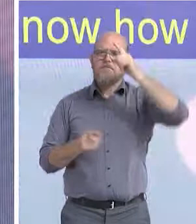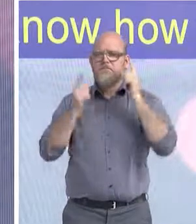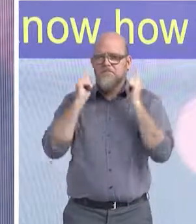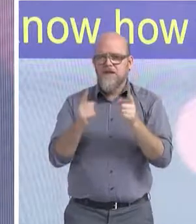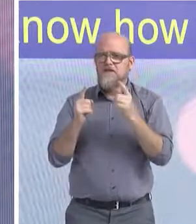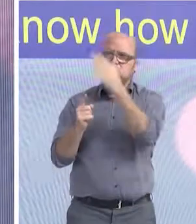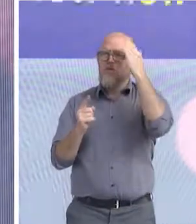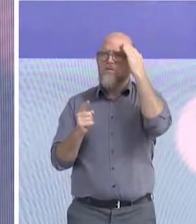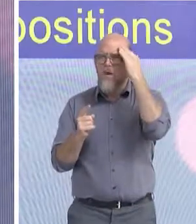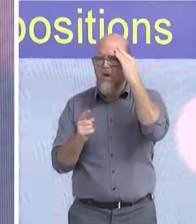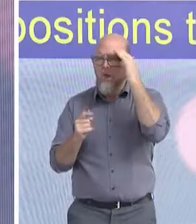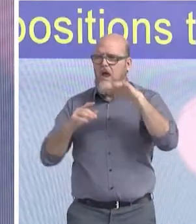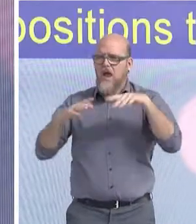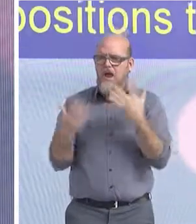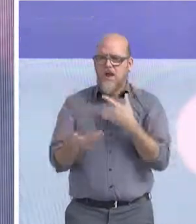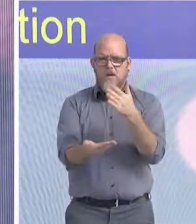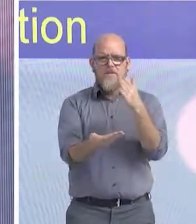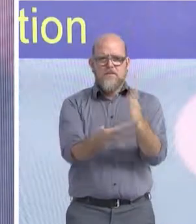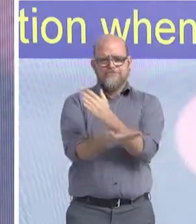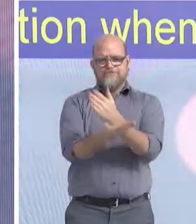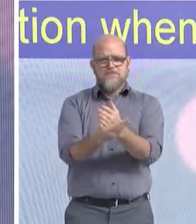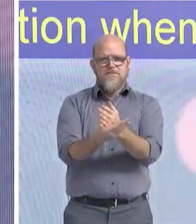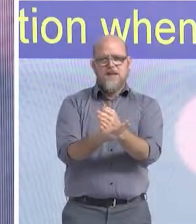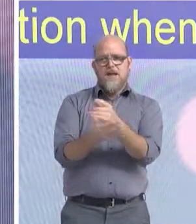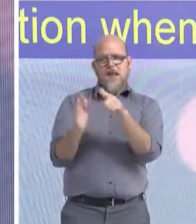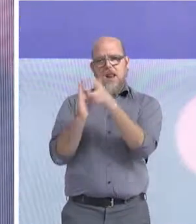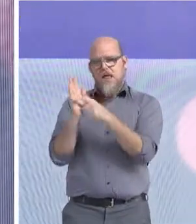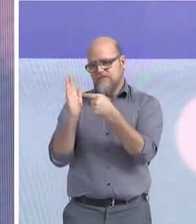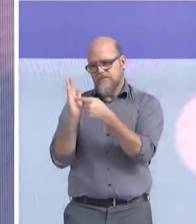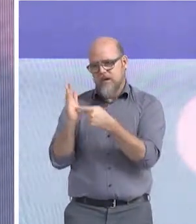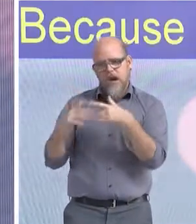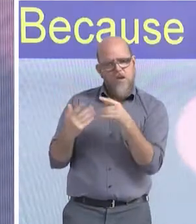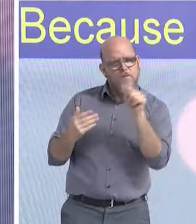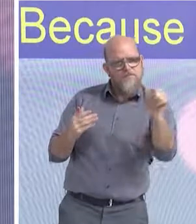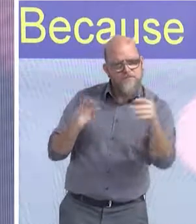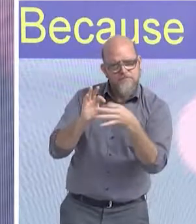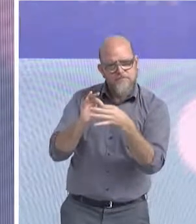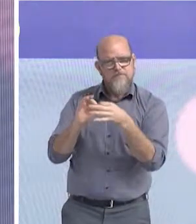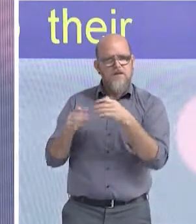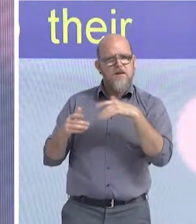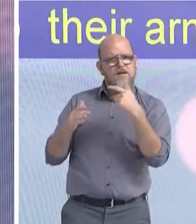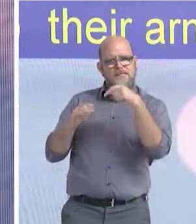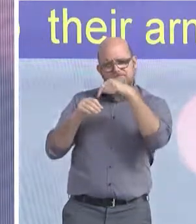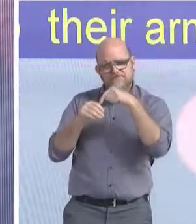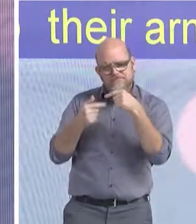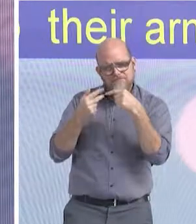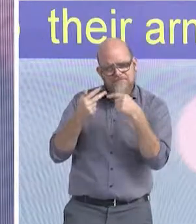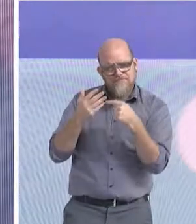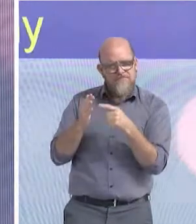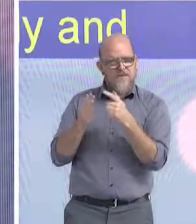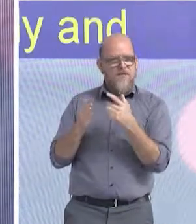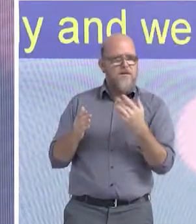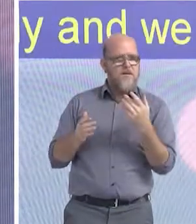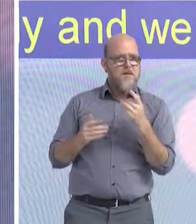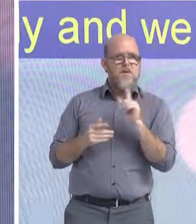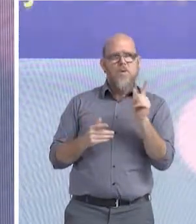on legislation when it's going through. Because at the moment, they keep their arms across it generally, and we can't see. So in the way